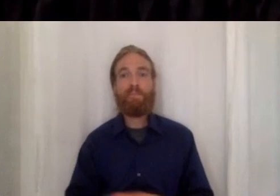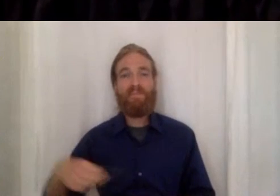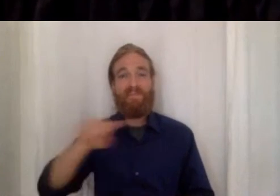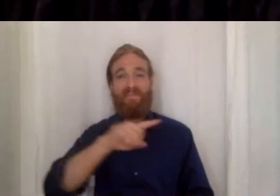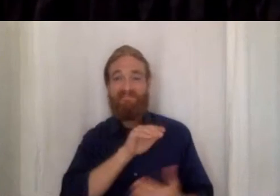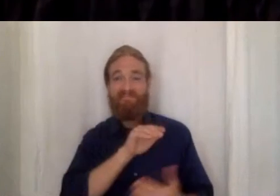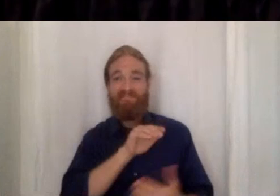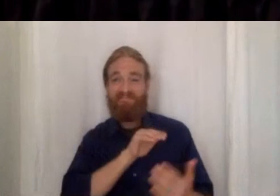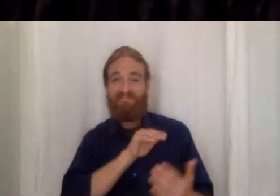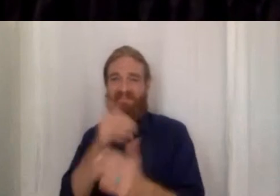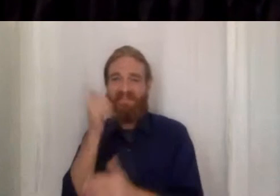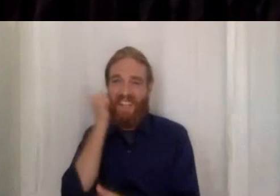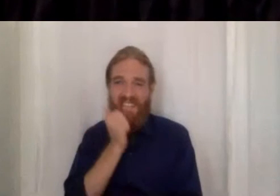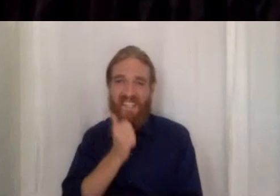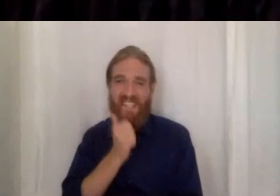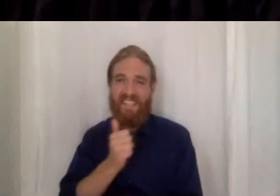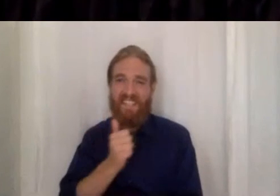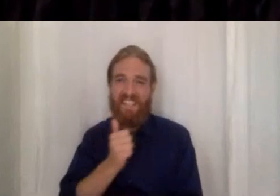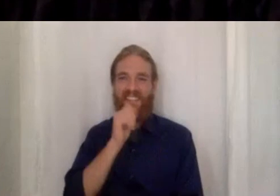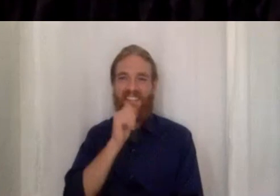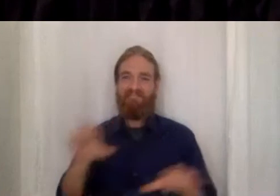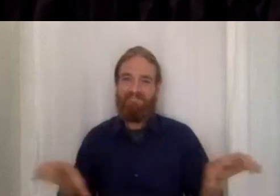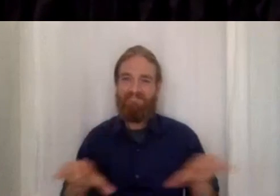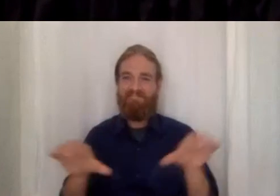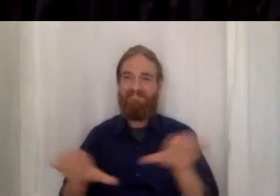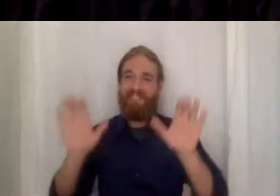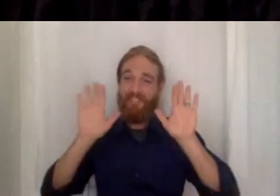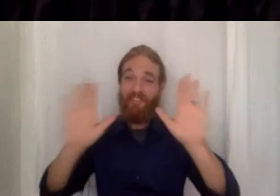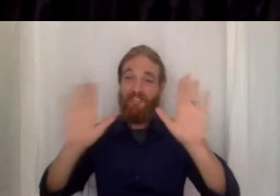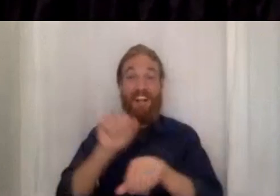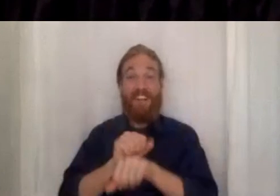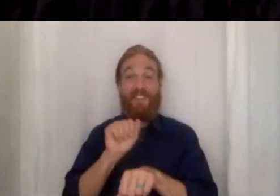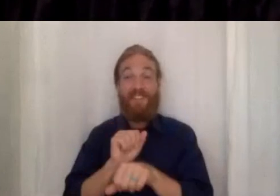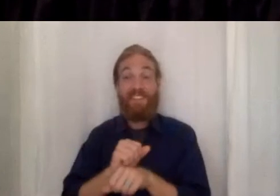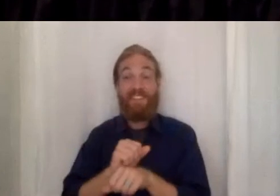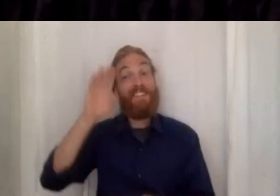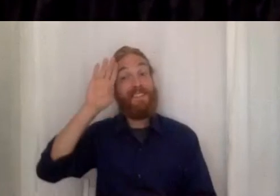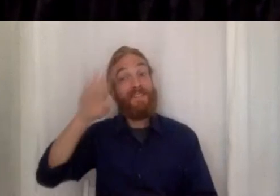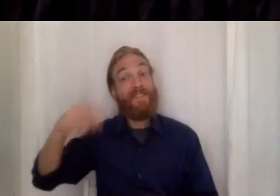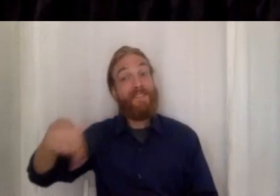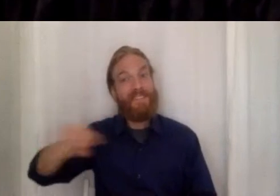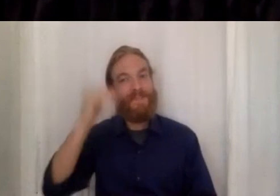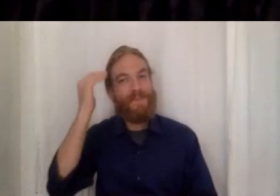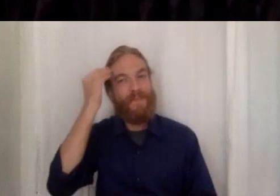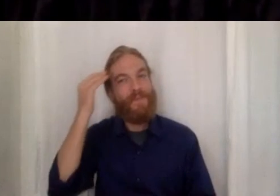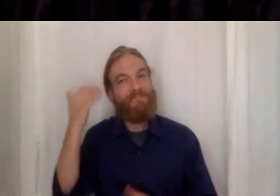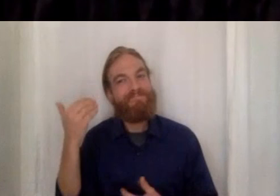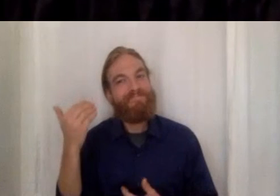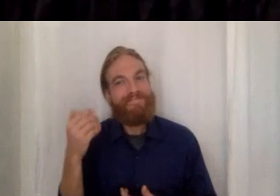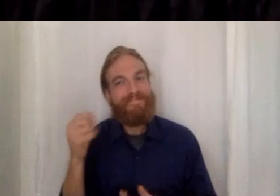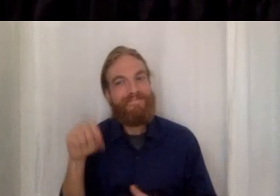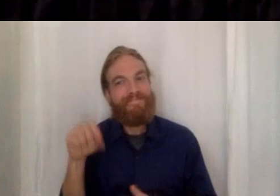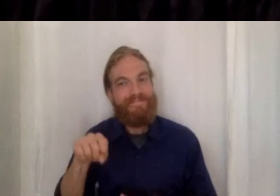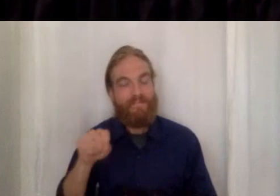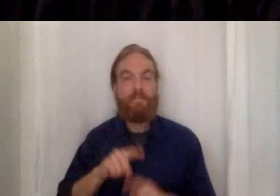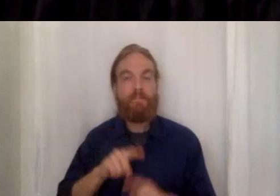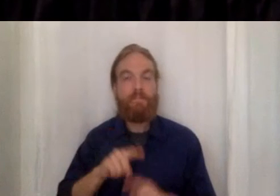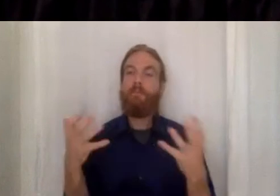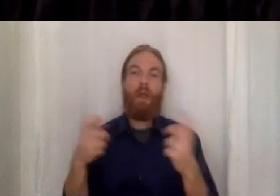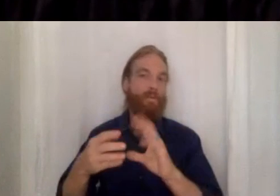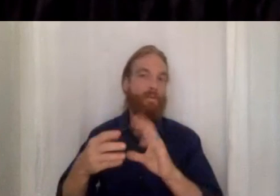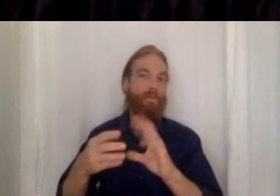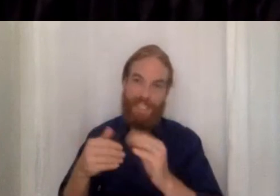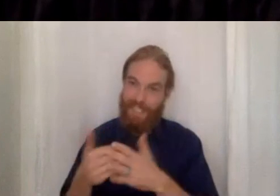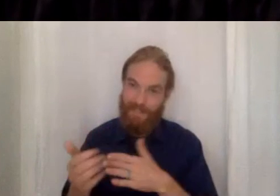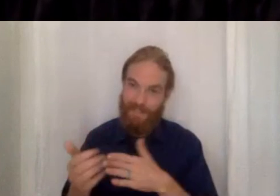And I know you all know that, but I just have to say that because I'm just so impressed by them. And I